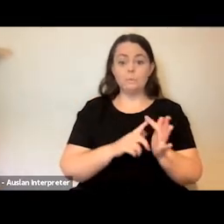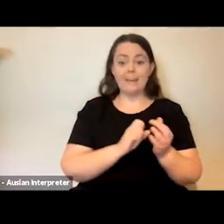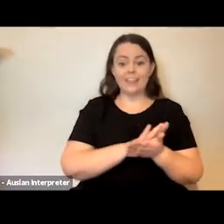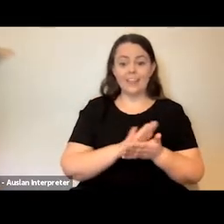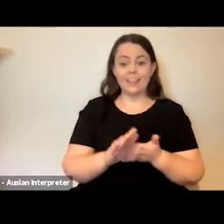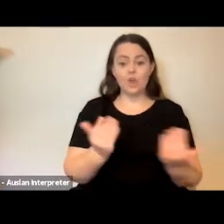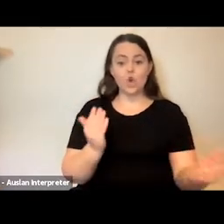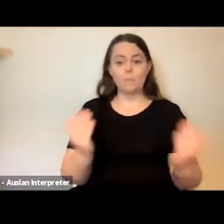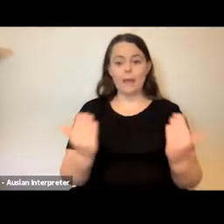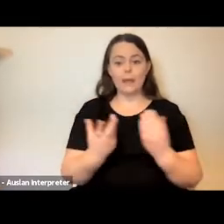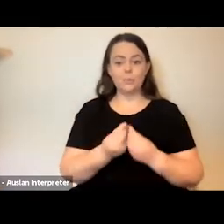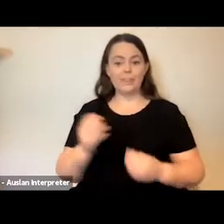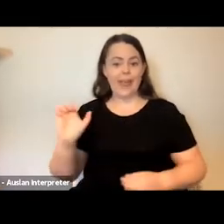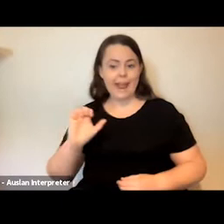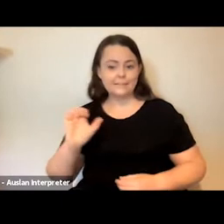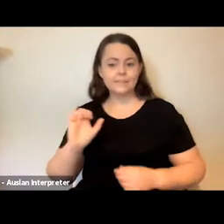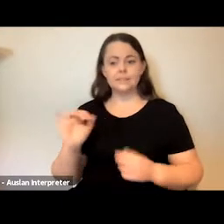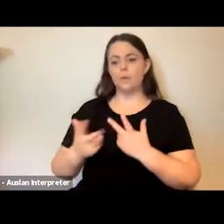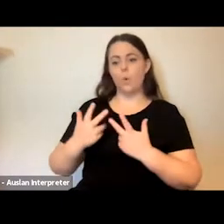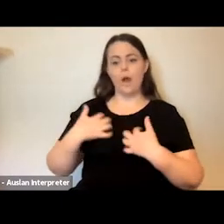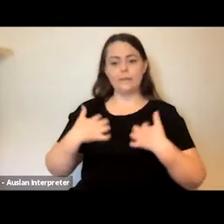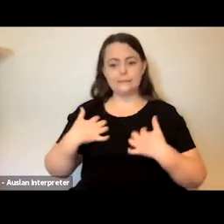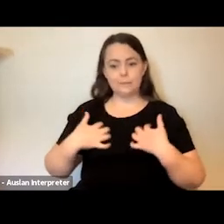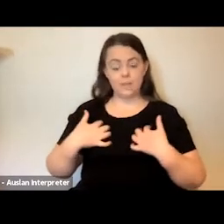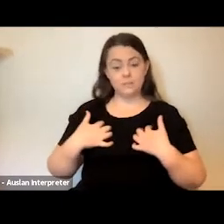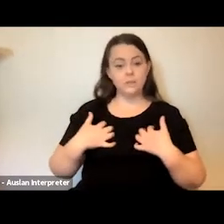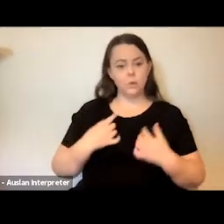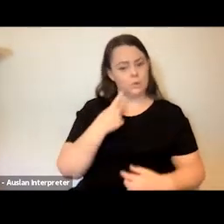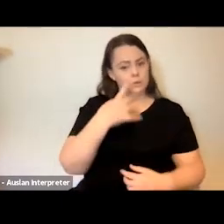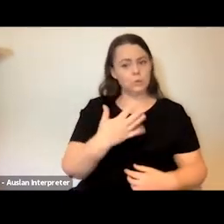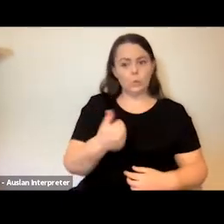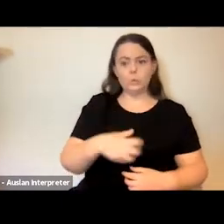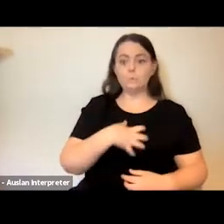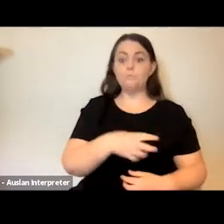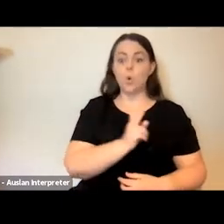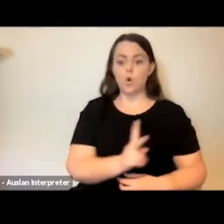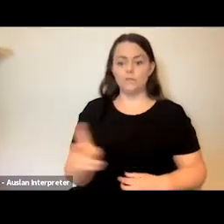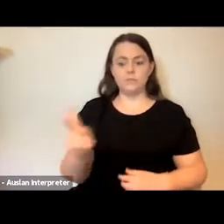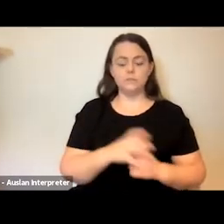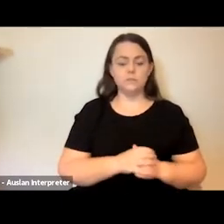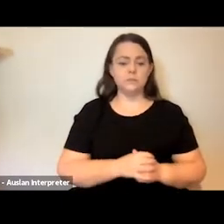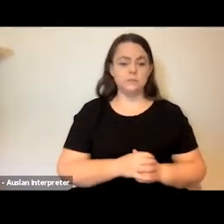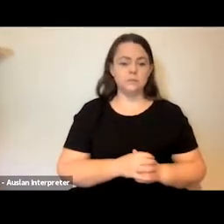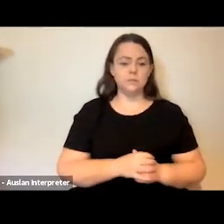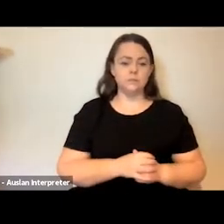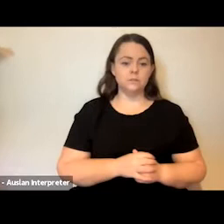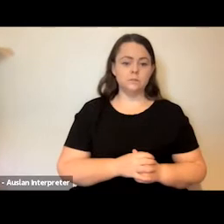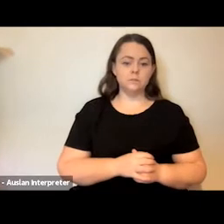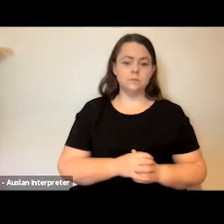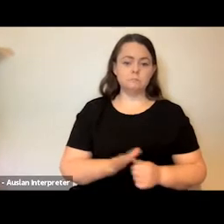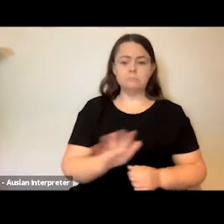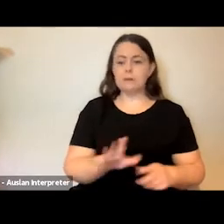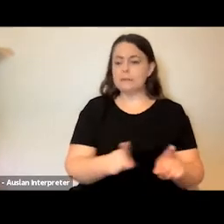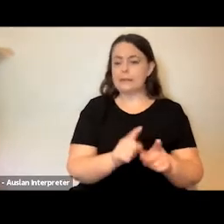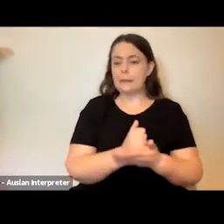and other stimulants, we did see an increase in frequency. So the same number of people pretty much using methamphetamine in our EDR